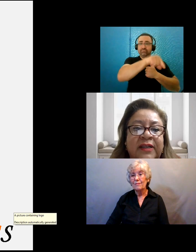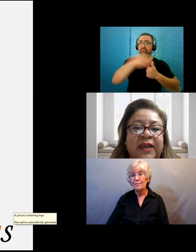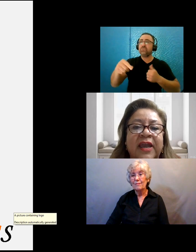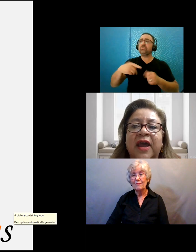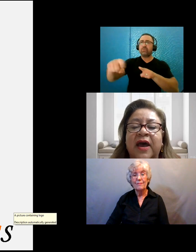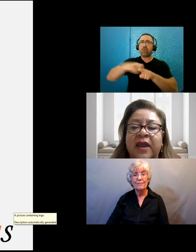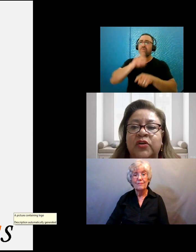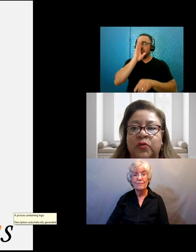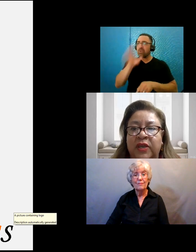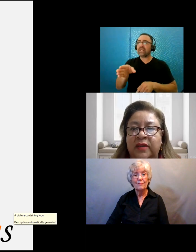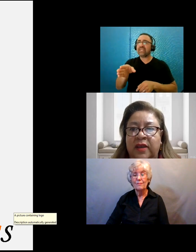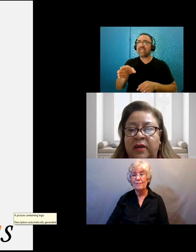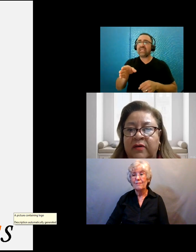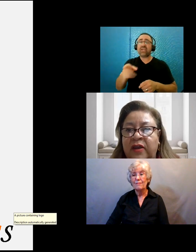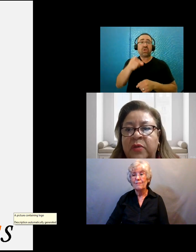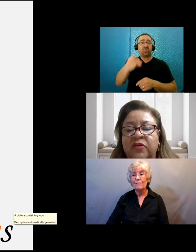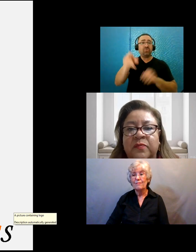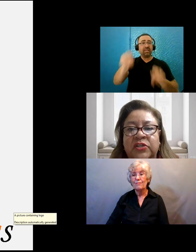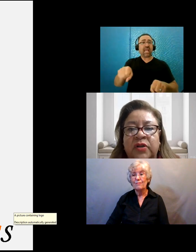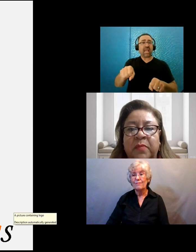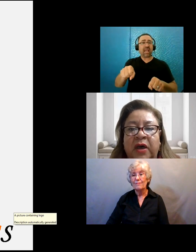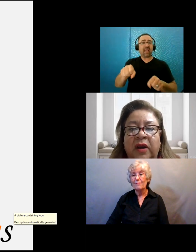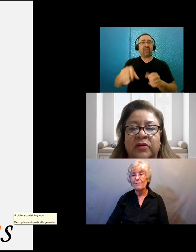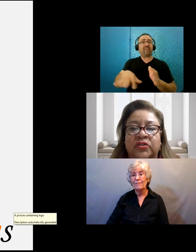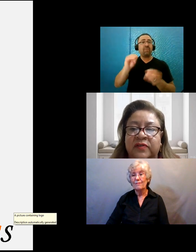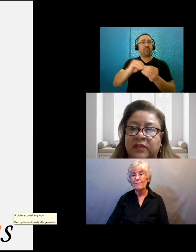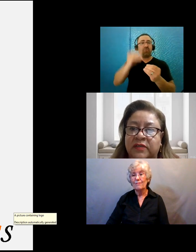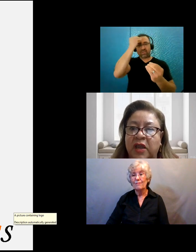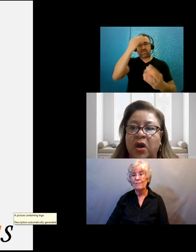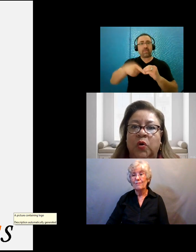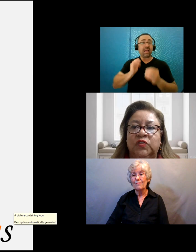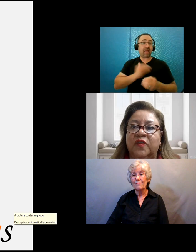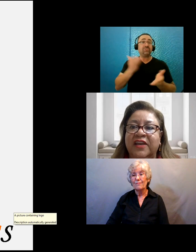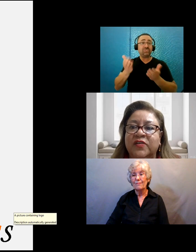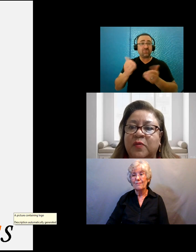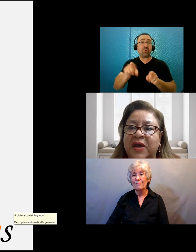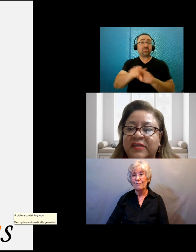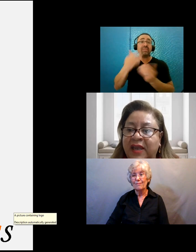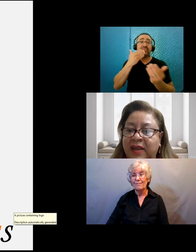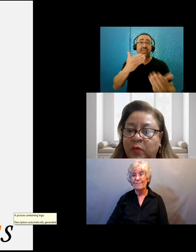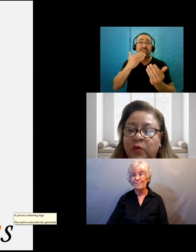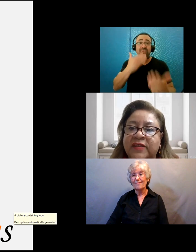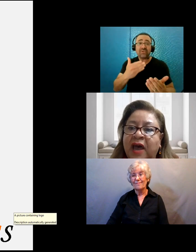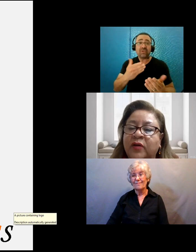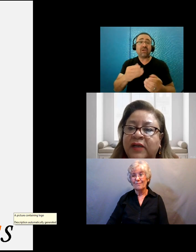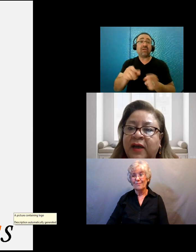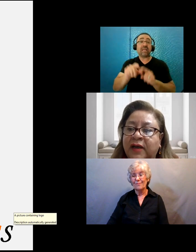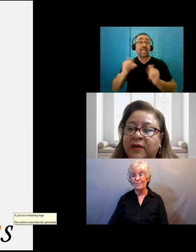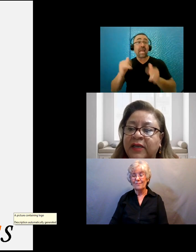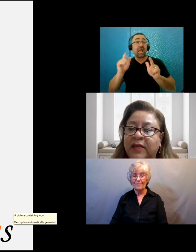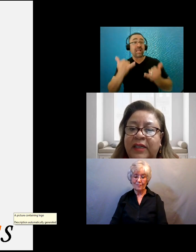us directly and you can find more information about our services also. Thank you so much. And I will